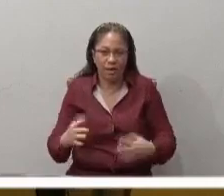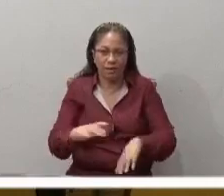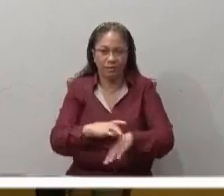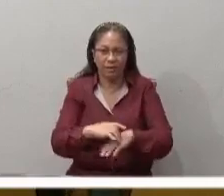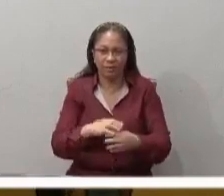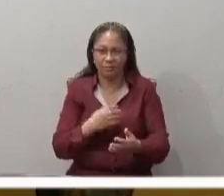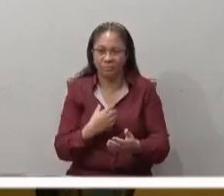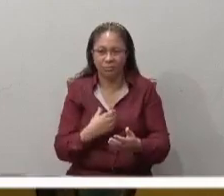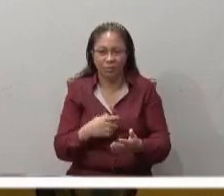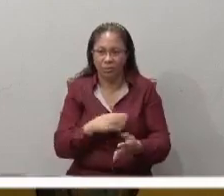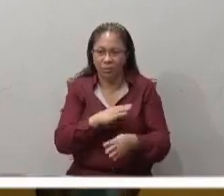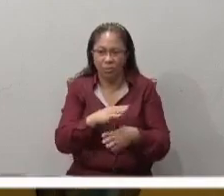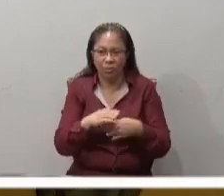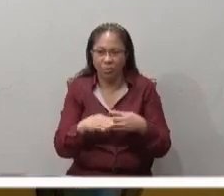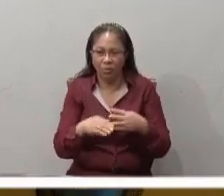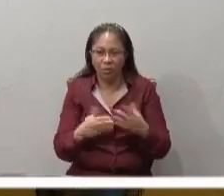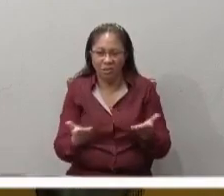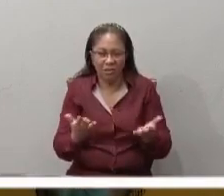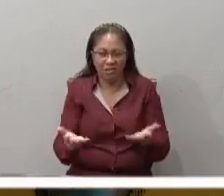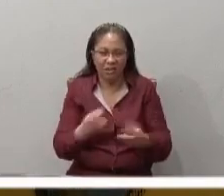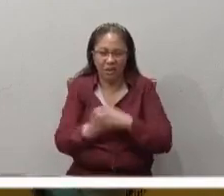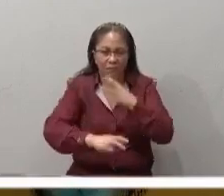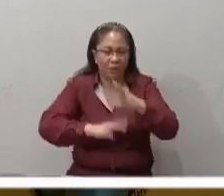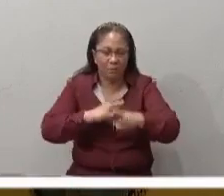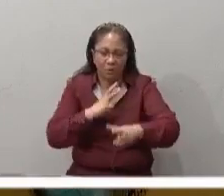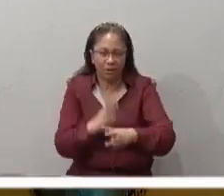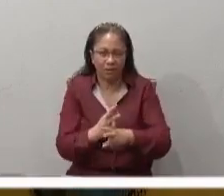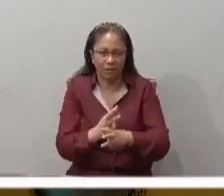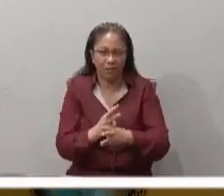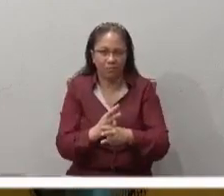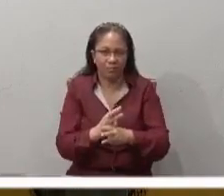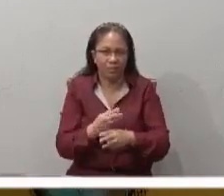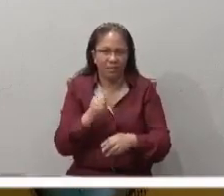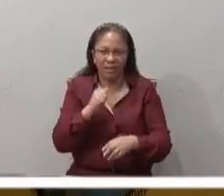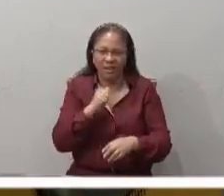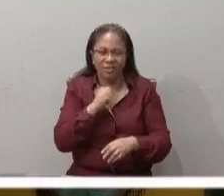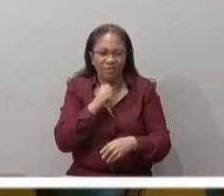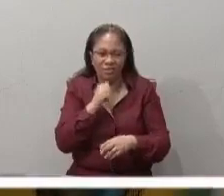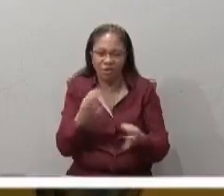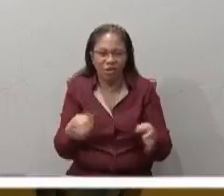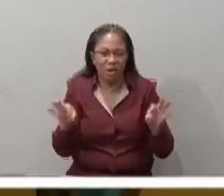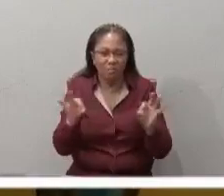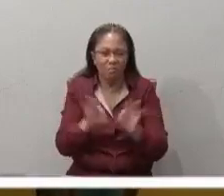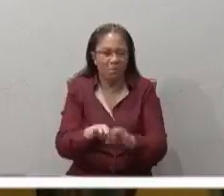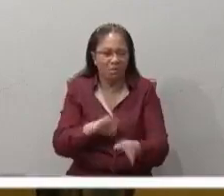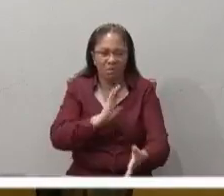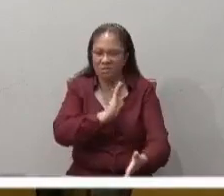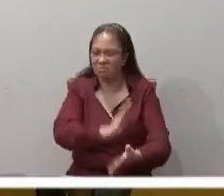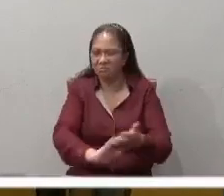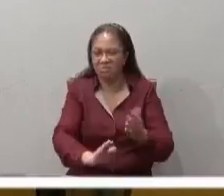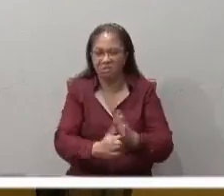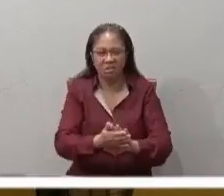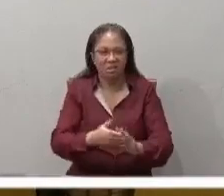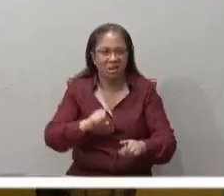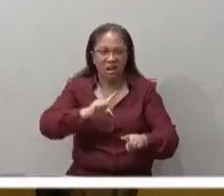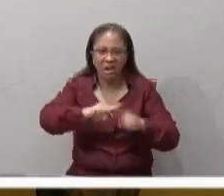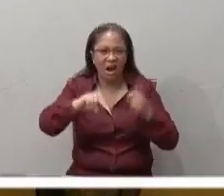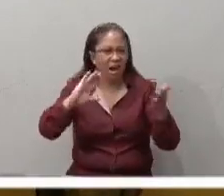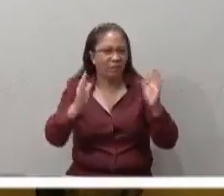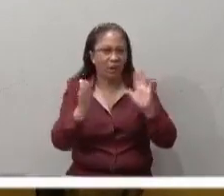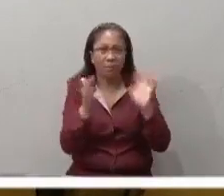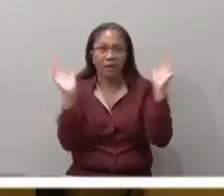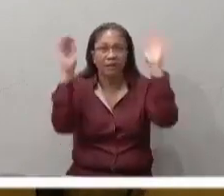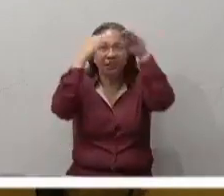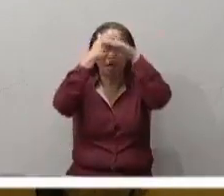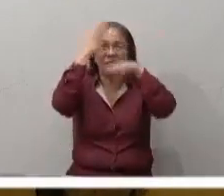all the things that this world can offer is nothing in comparison to what God